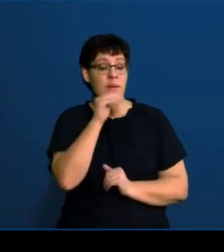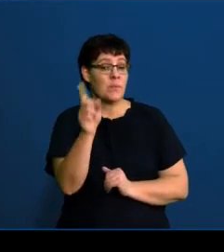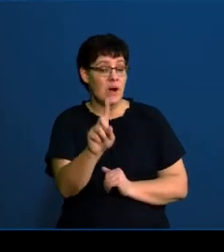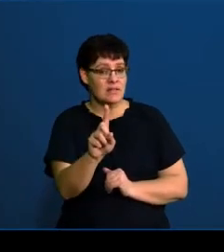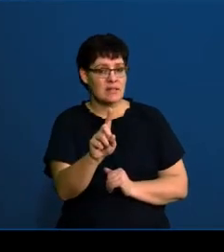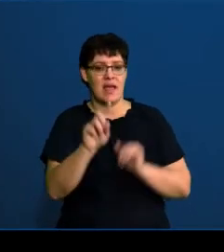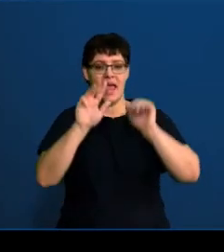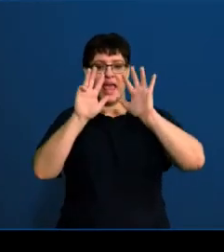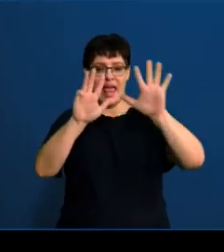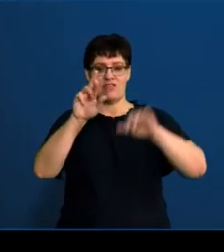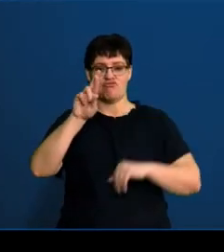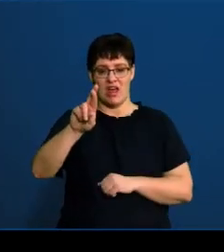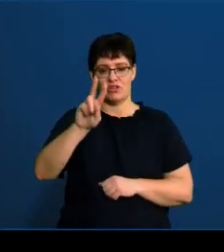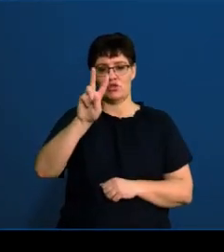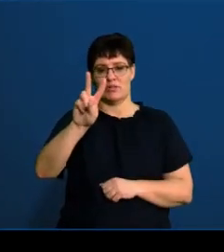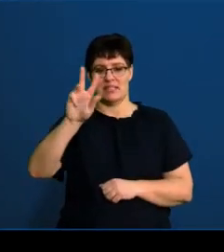at R8.28.